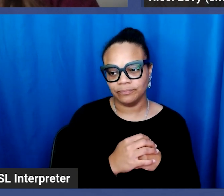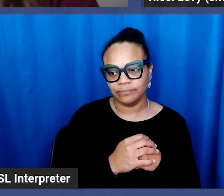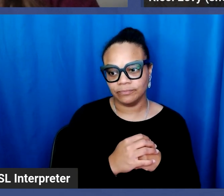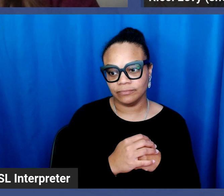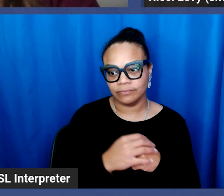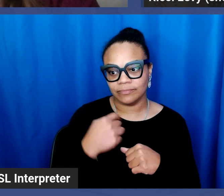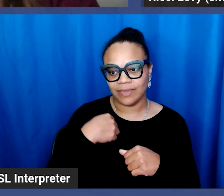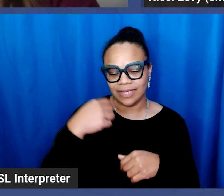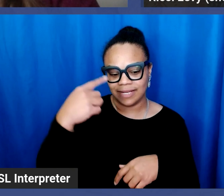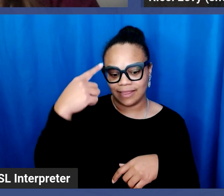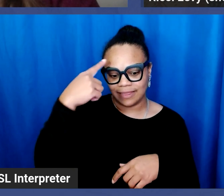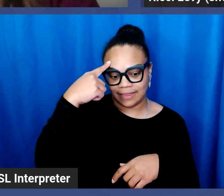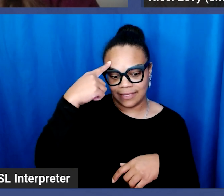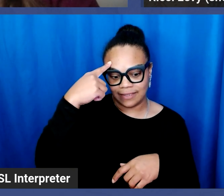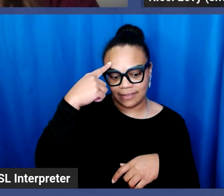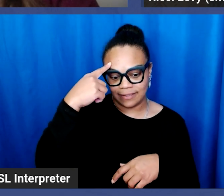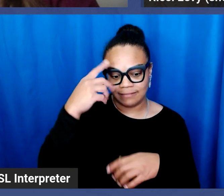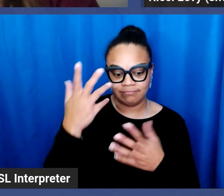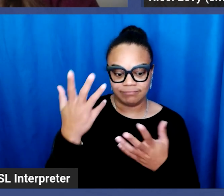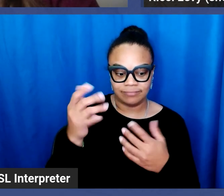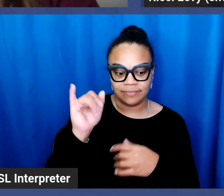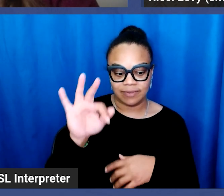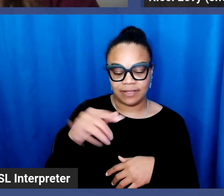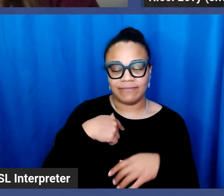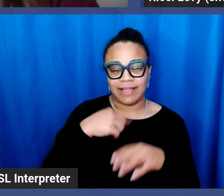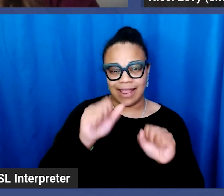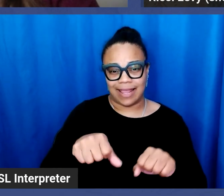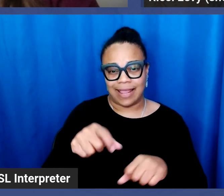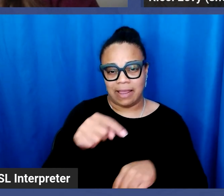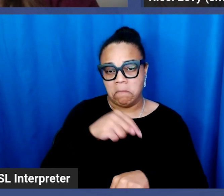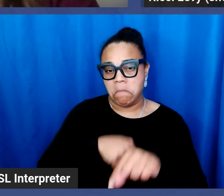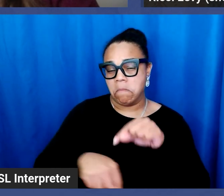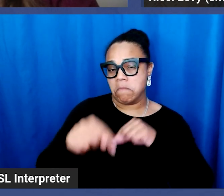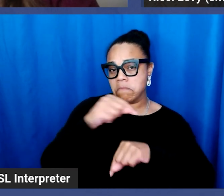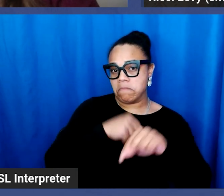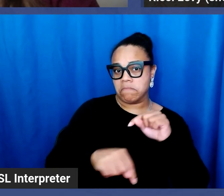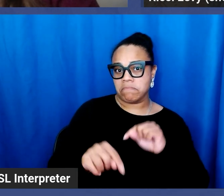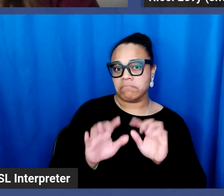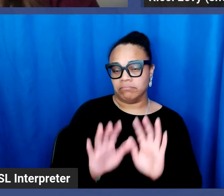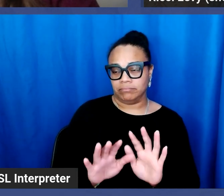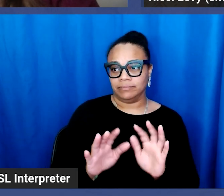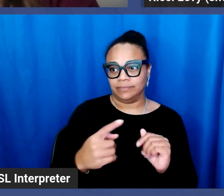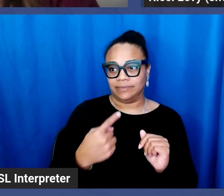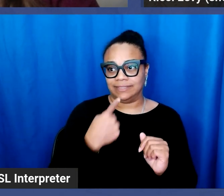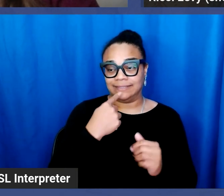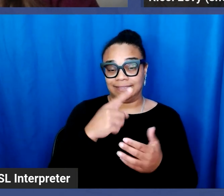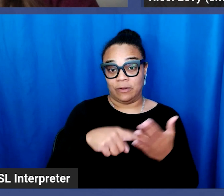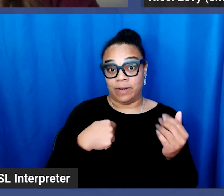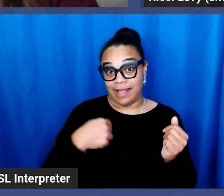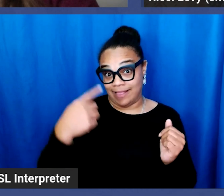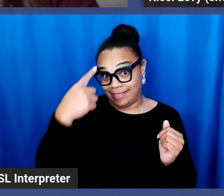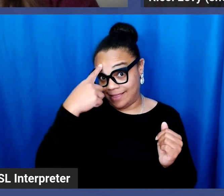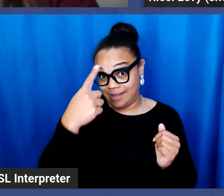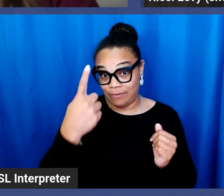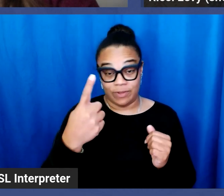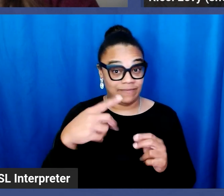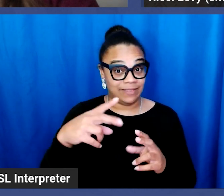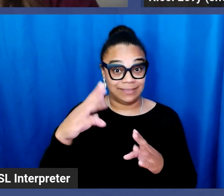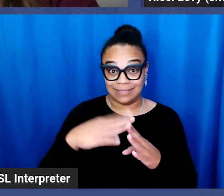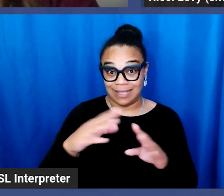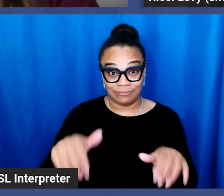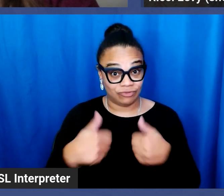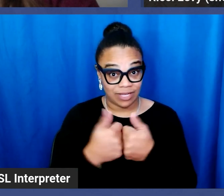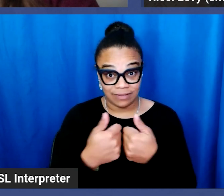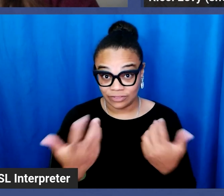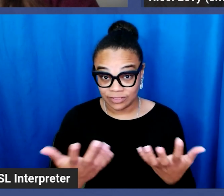I think if I can pull way back and say what I think one of the greatest challenges